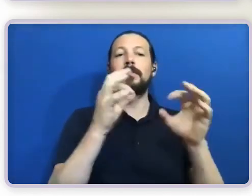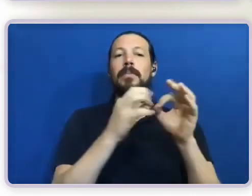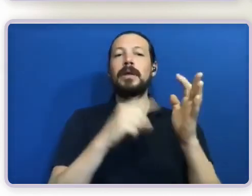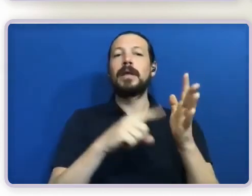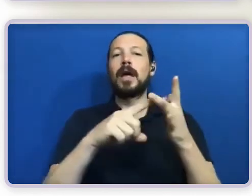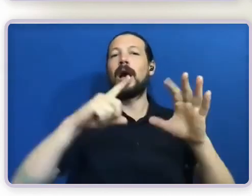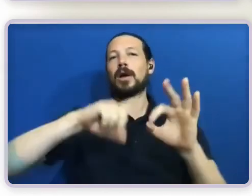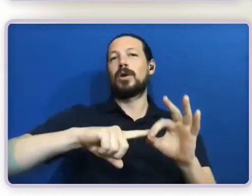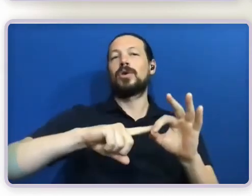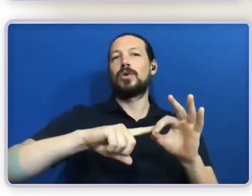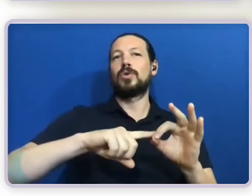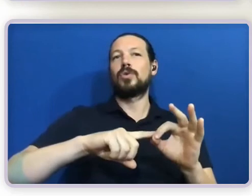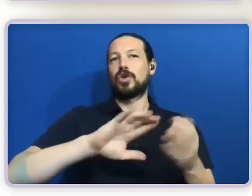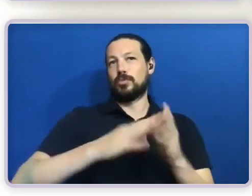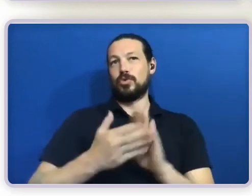community, and